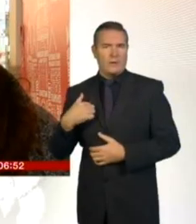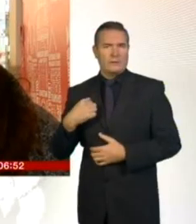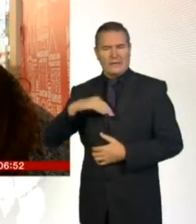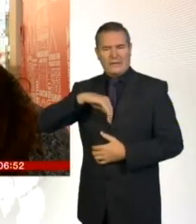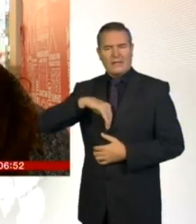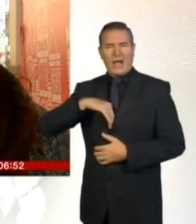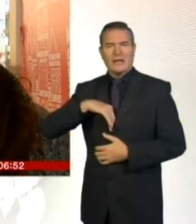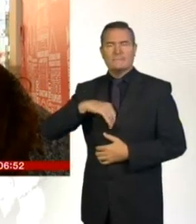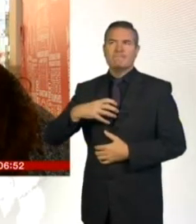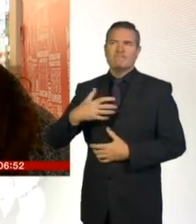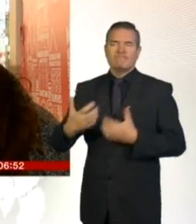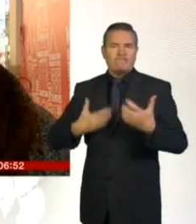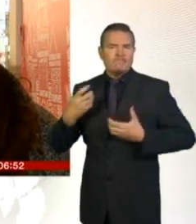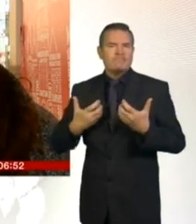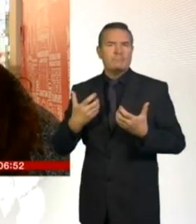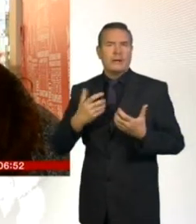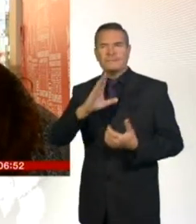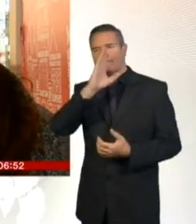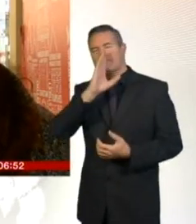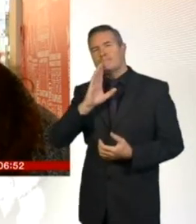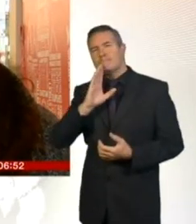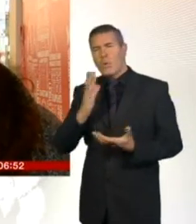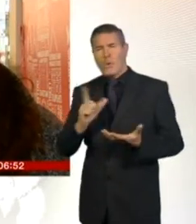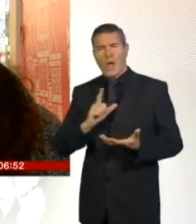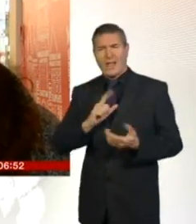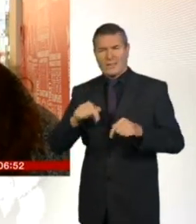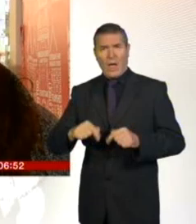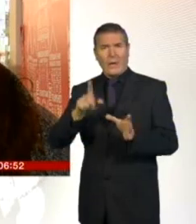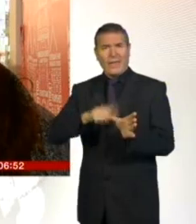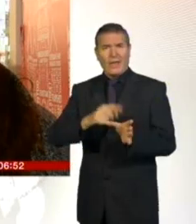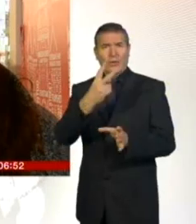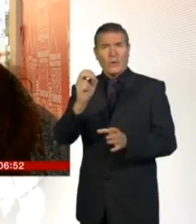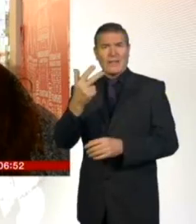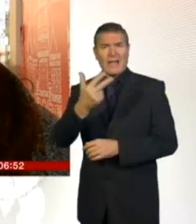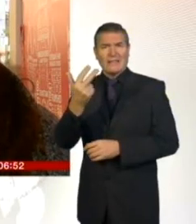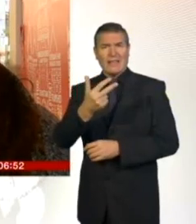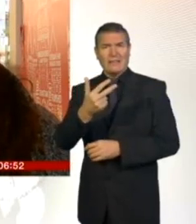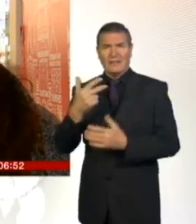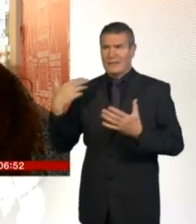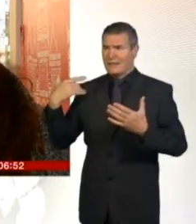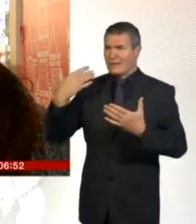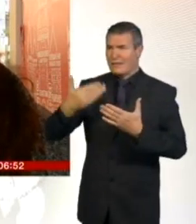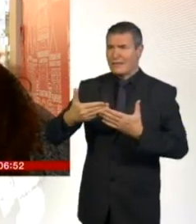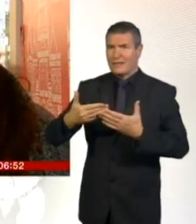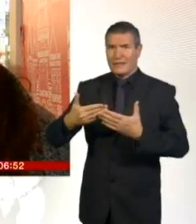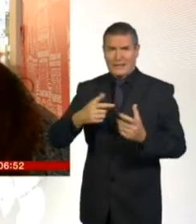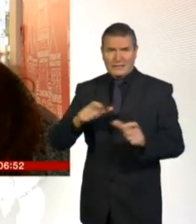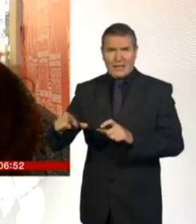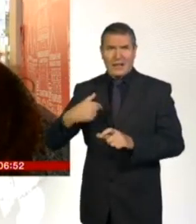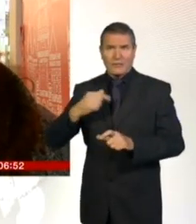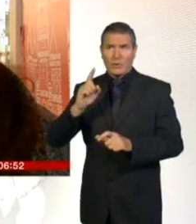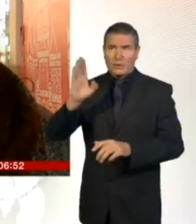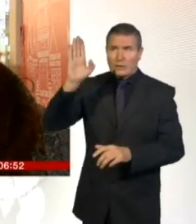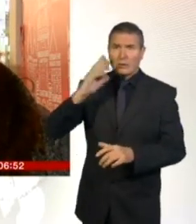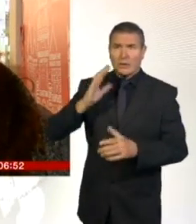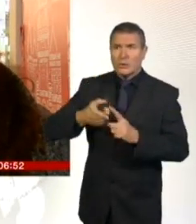me slightly that we're in 2018 and we're still having to go, actually, excuse